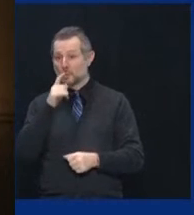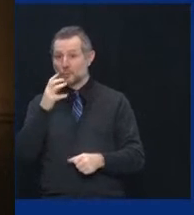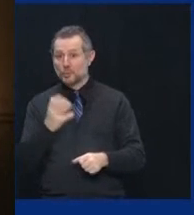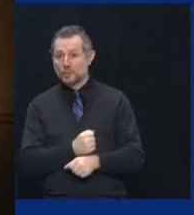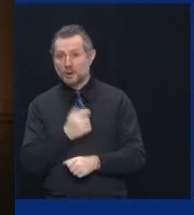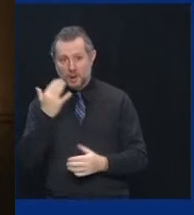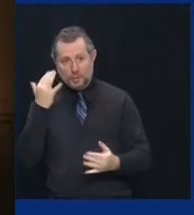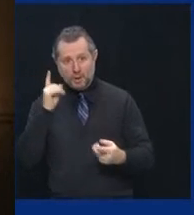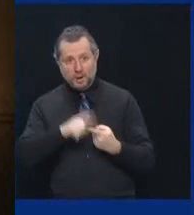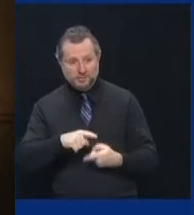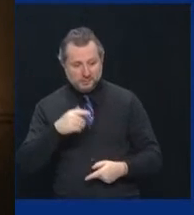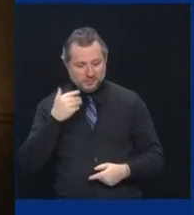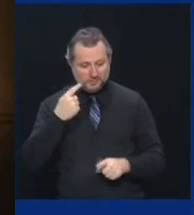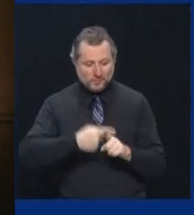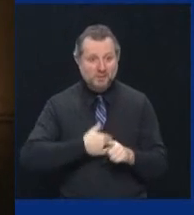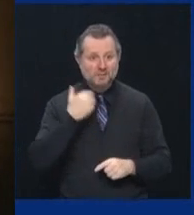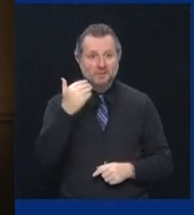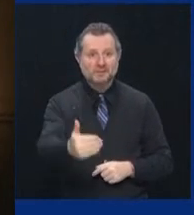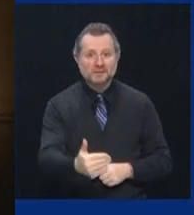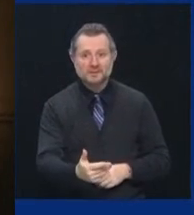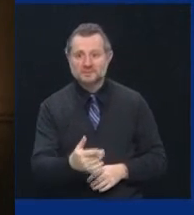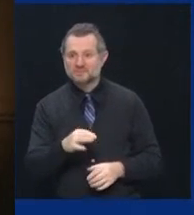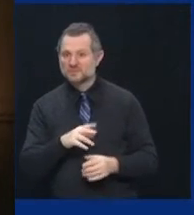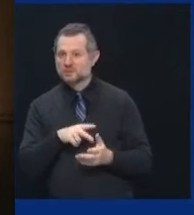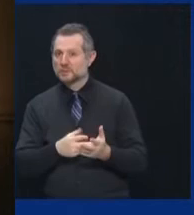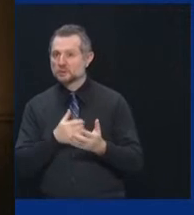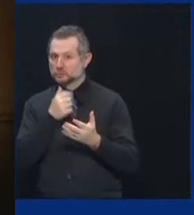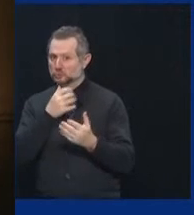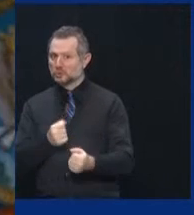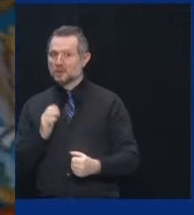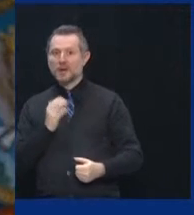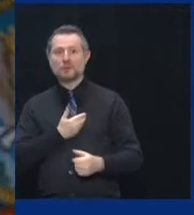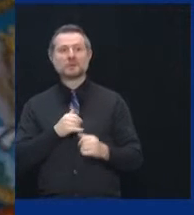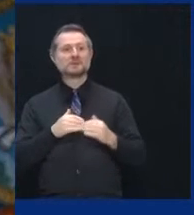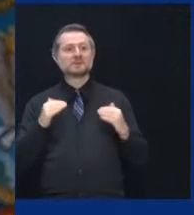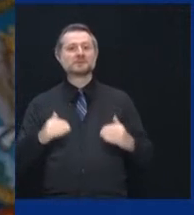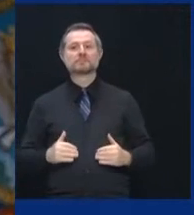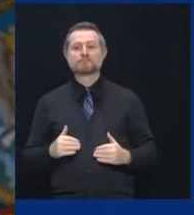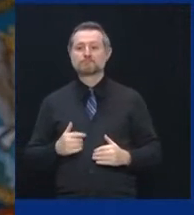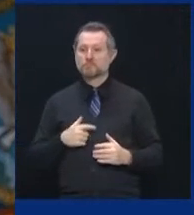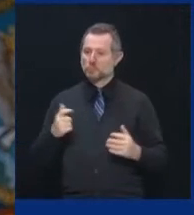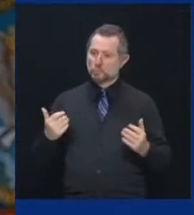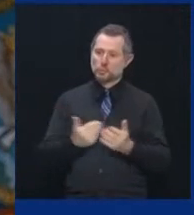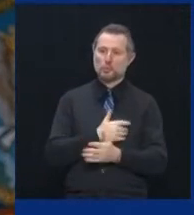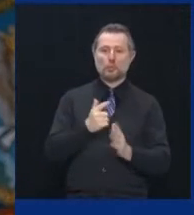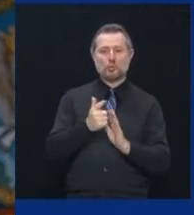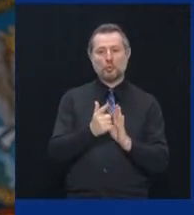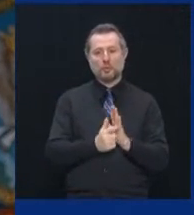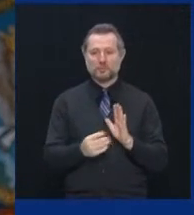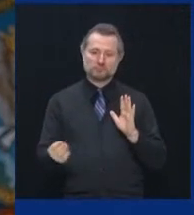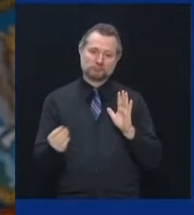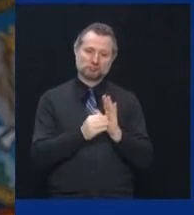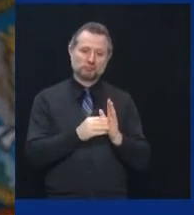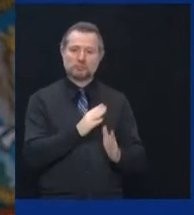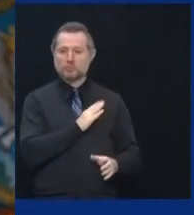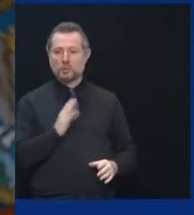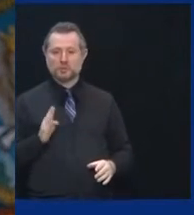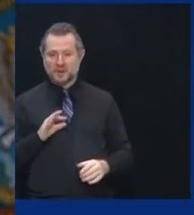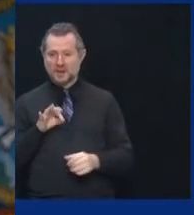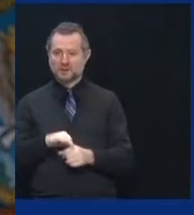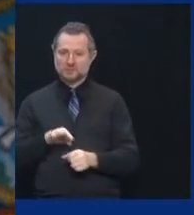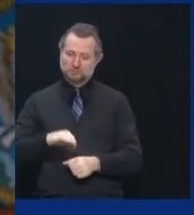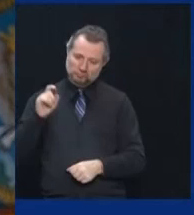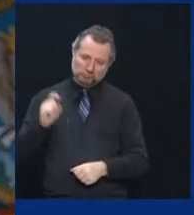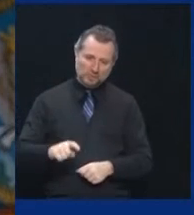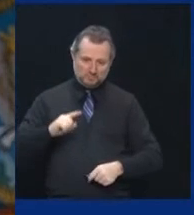fuels distrust in our system. We must pass a law mandating boards of election perform professional, accurate, timely, and